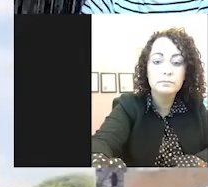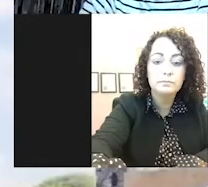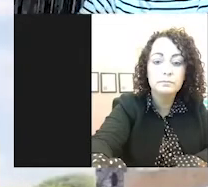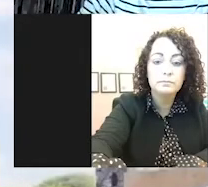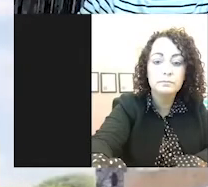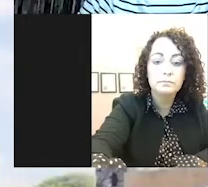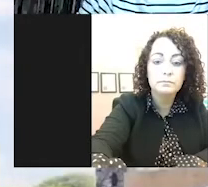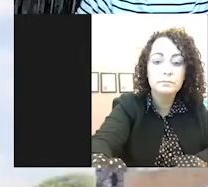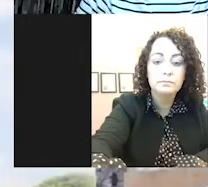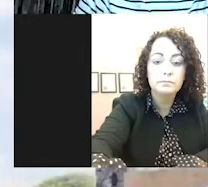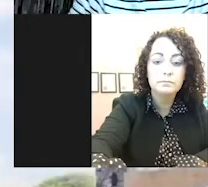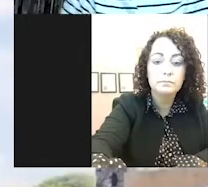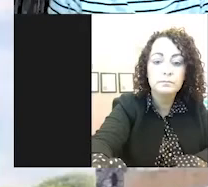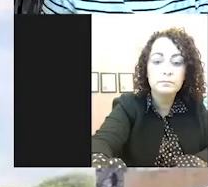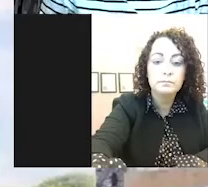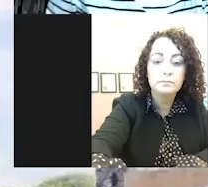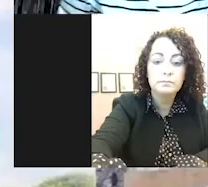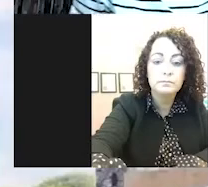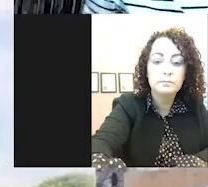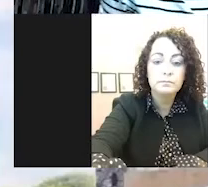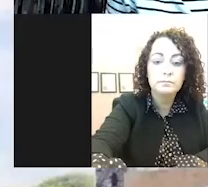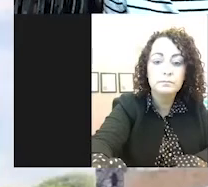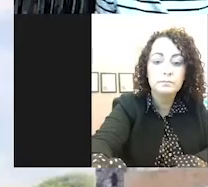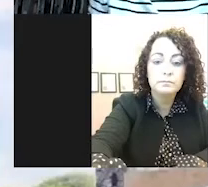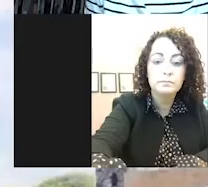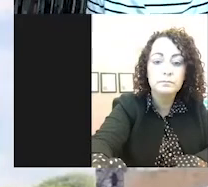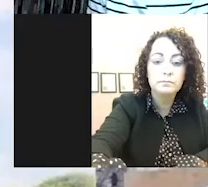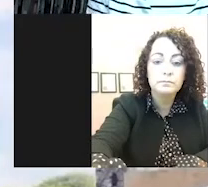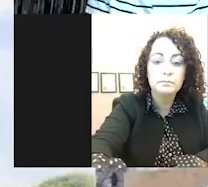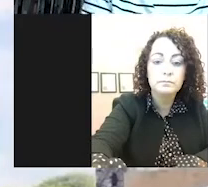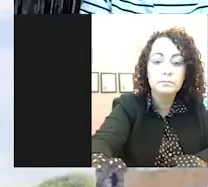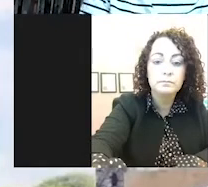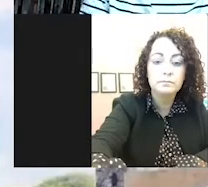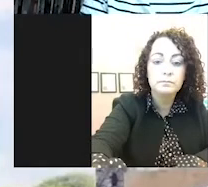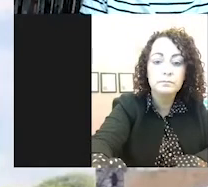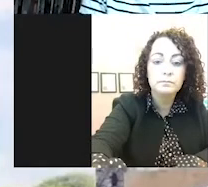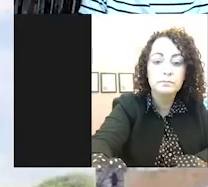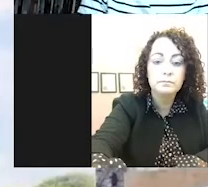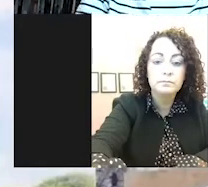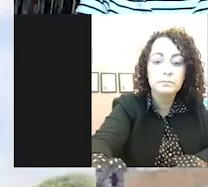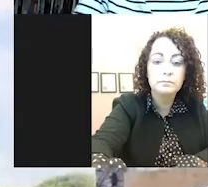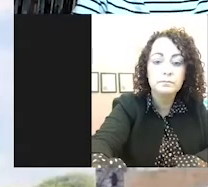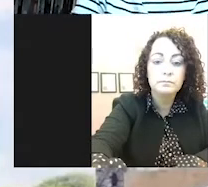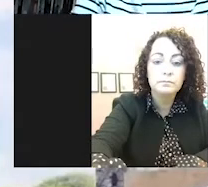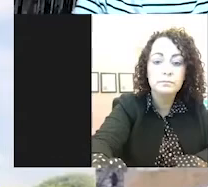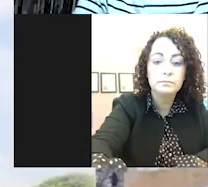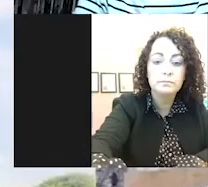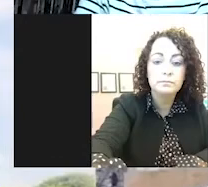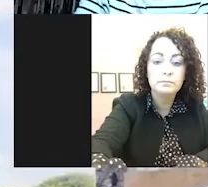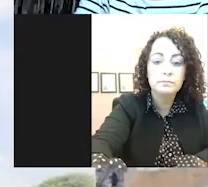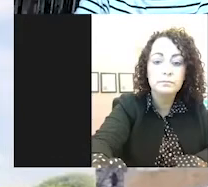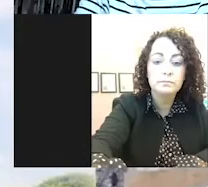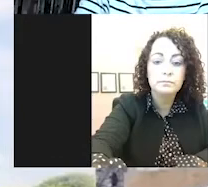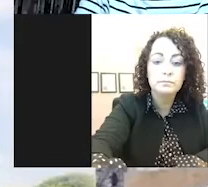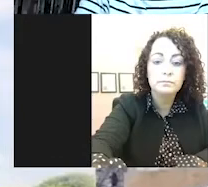to make you're all aware of, I suppose, the Abbey Quarter, and there's a huge focus in the Abbey Quarter